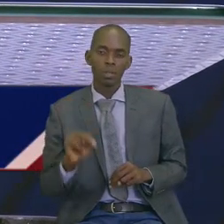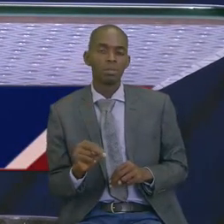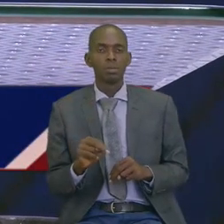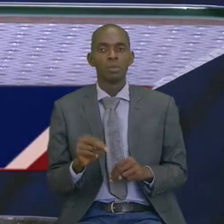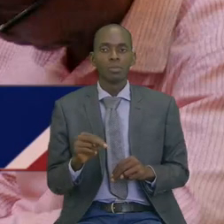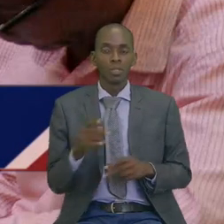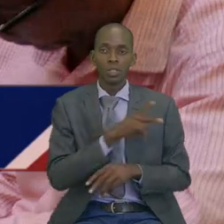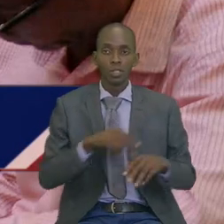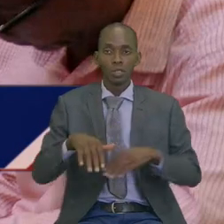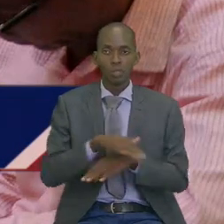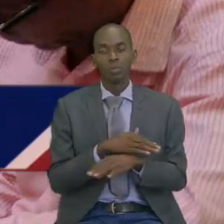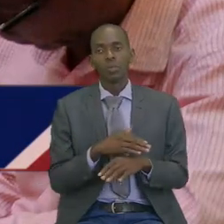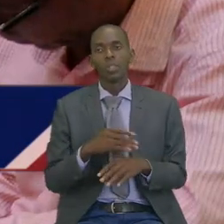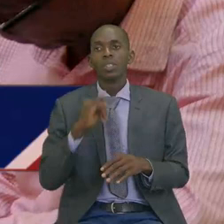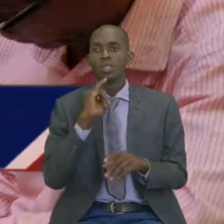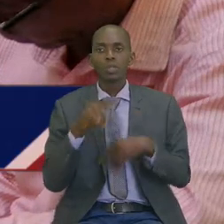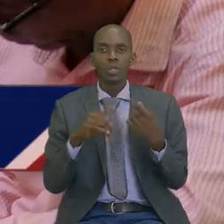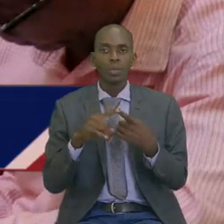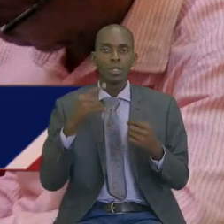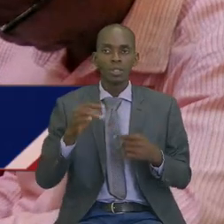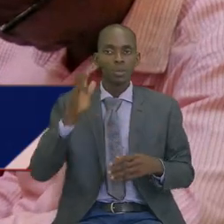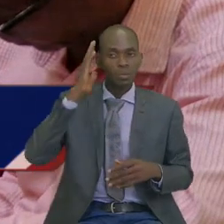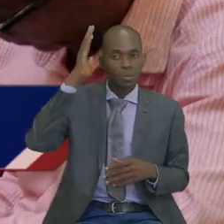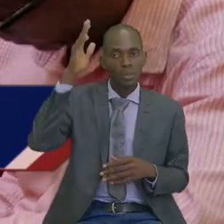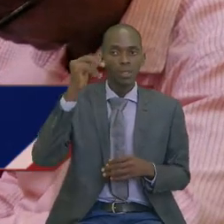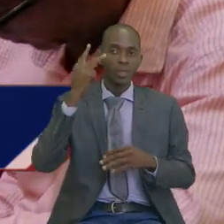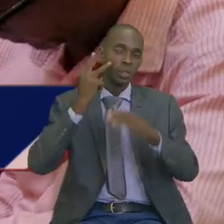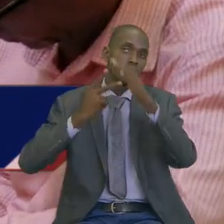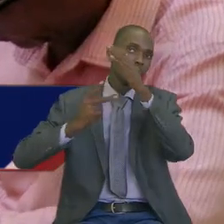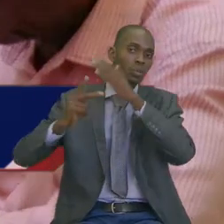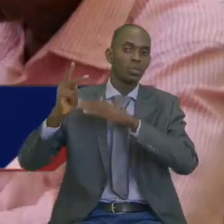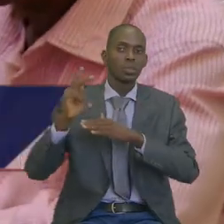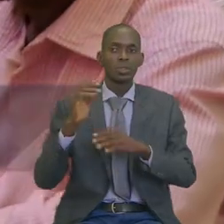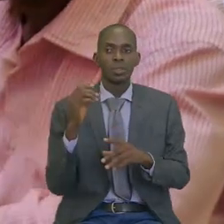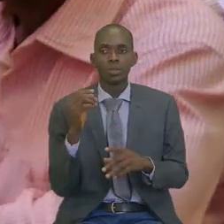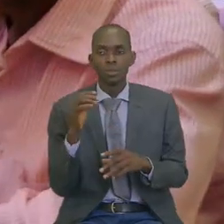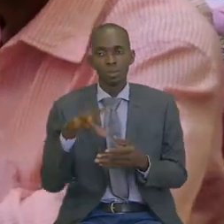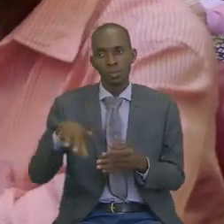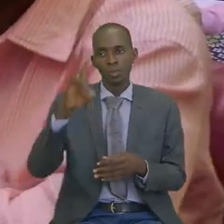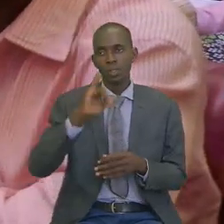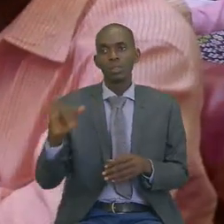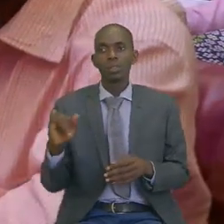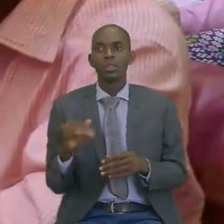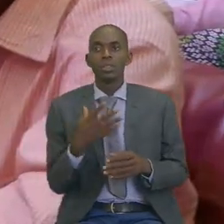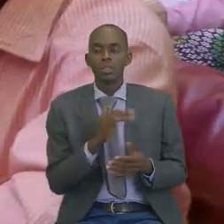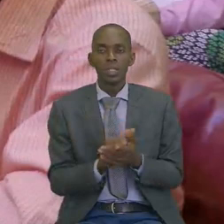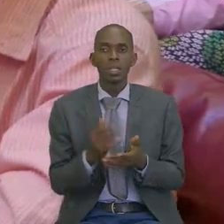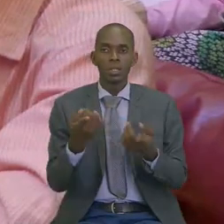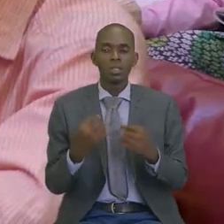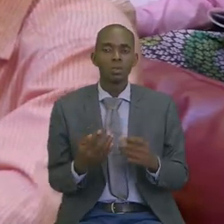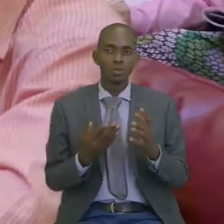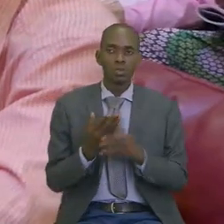came. Eschatology, the prophetic word that came from through that dream unto